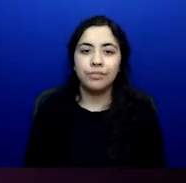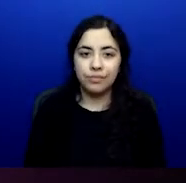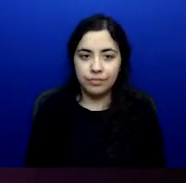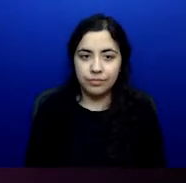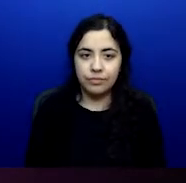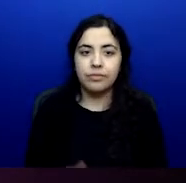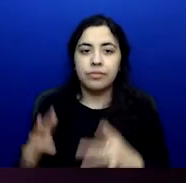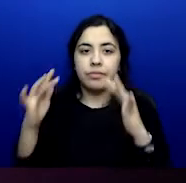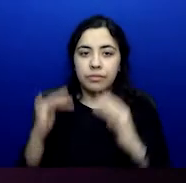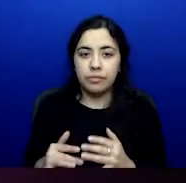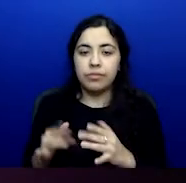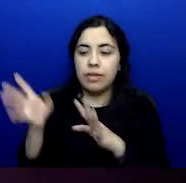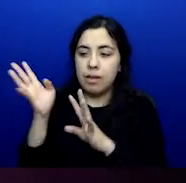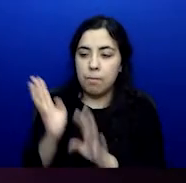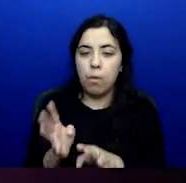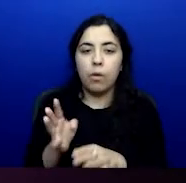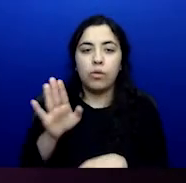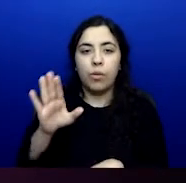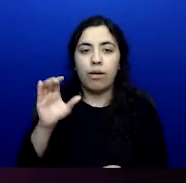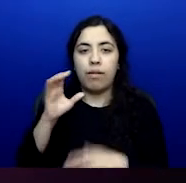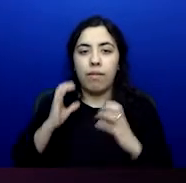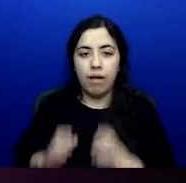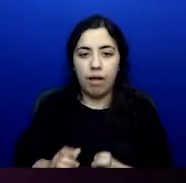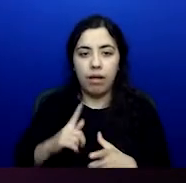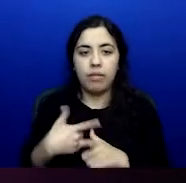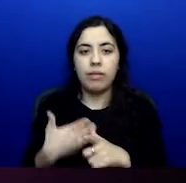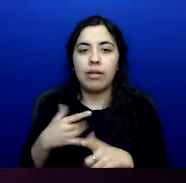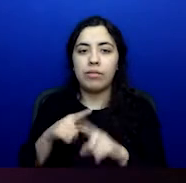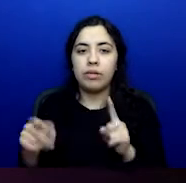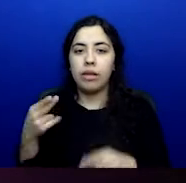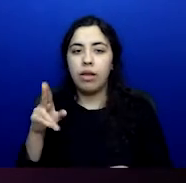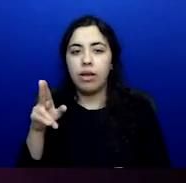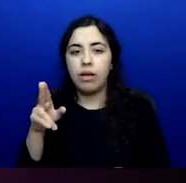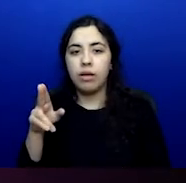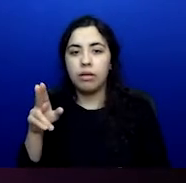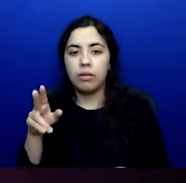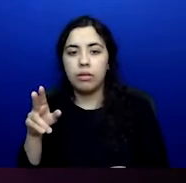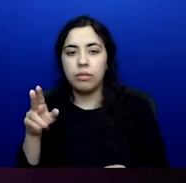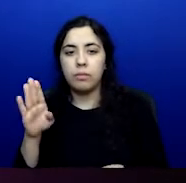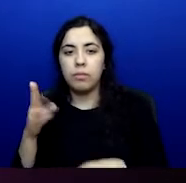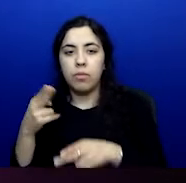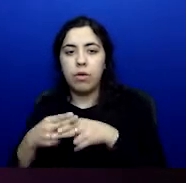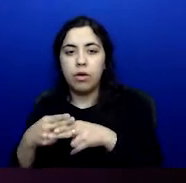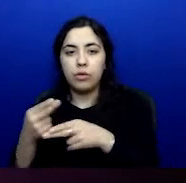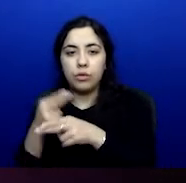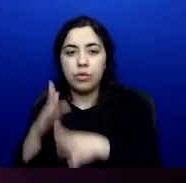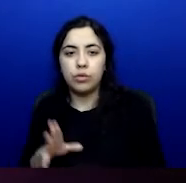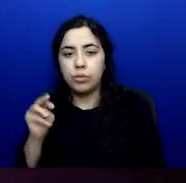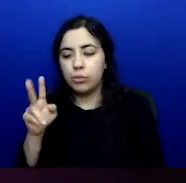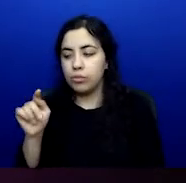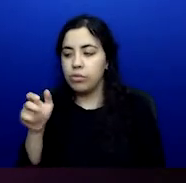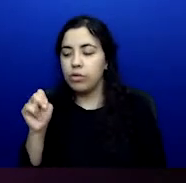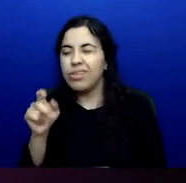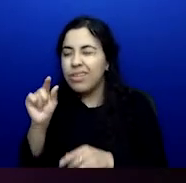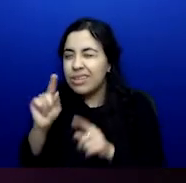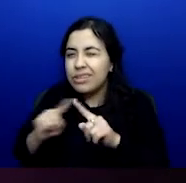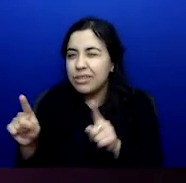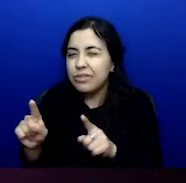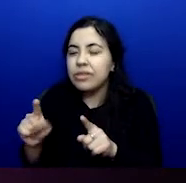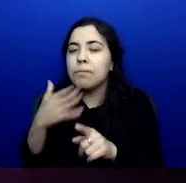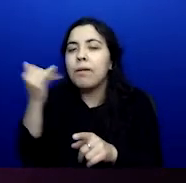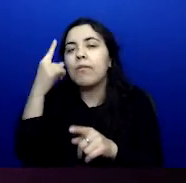And then you import it into your client, and there's a different hook called useMutation that works a little bit differently, which is better for